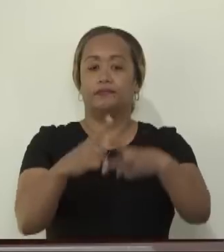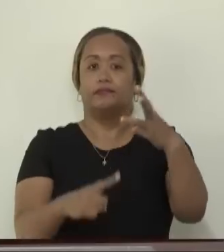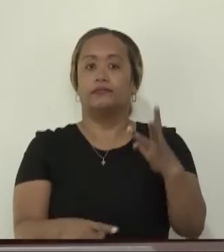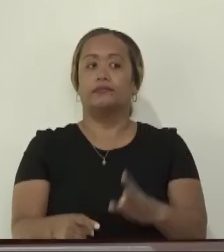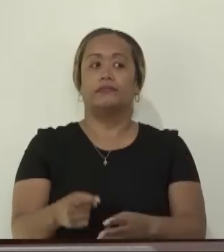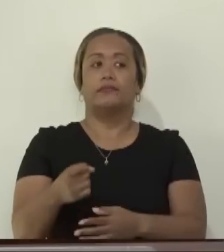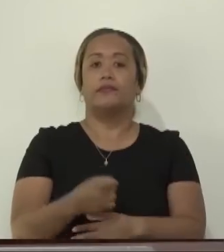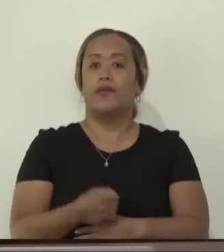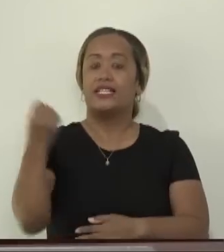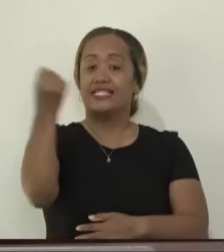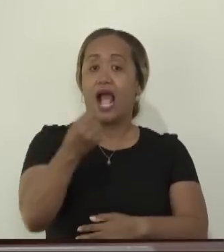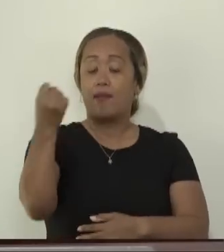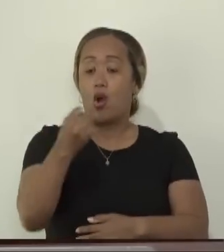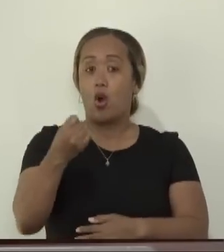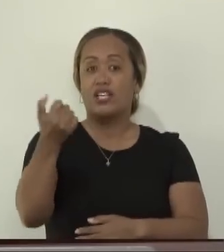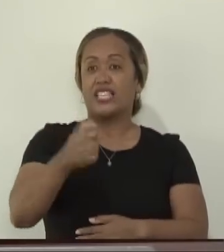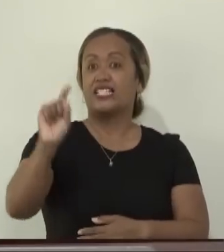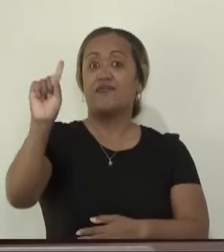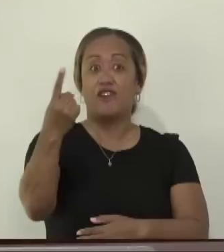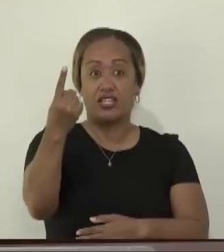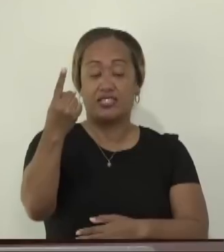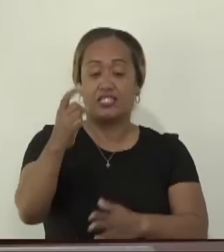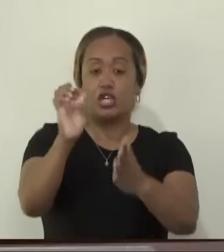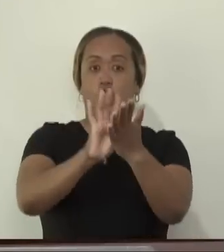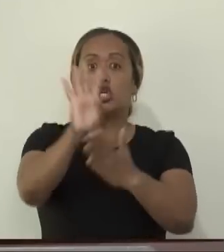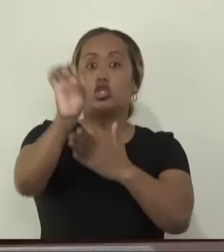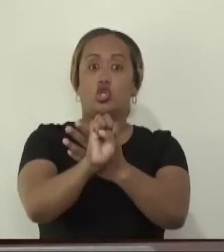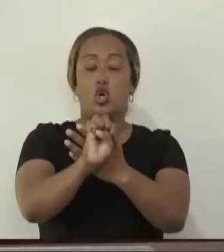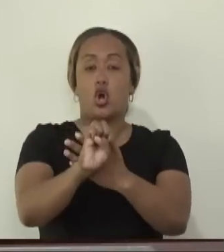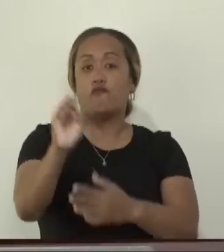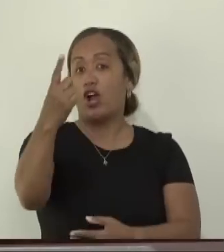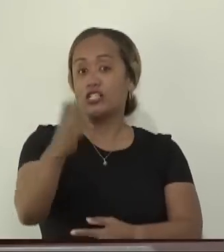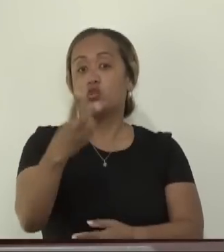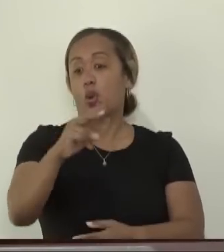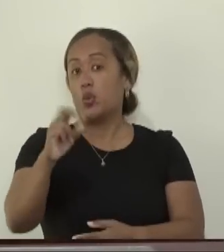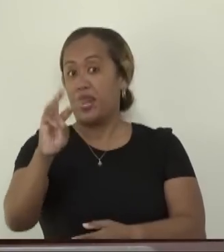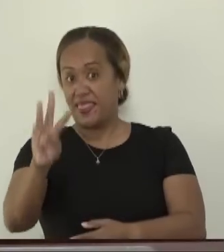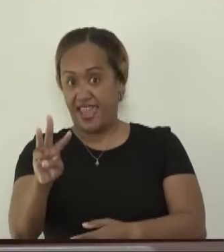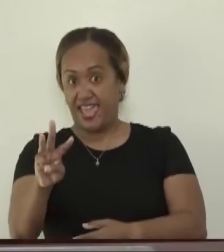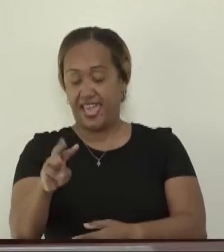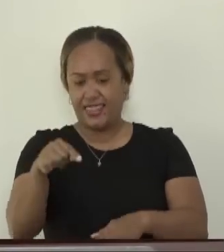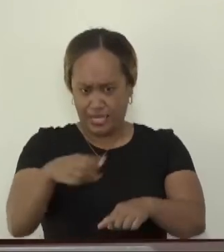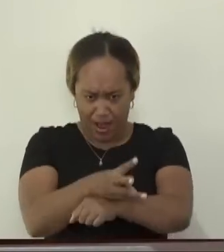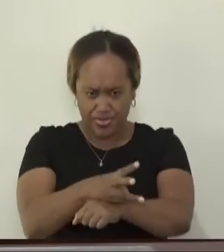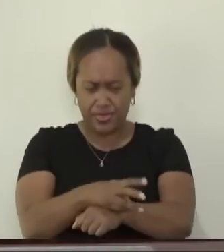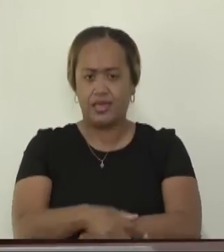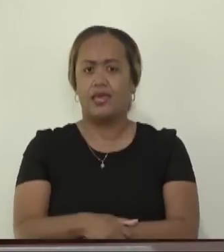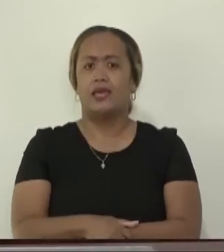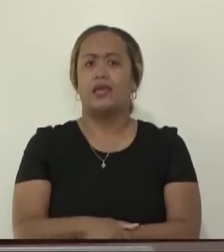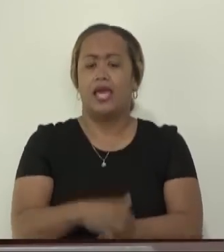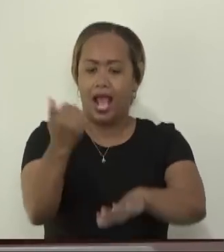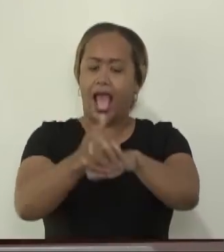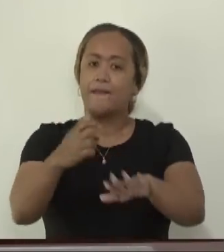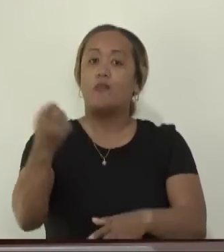Samoa's 61st independence celebration, June the 1st, 2023. Earlier this month, the government